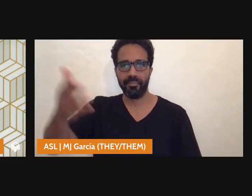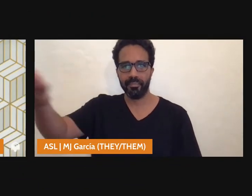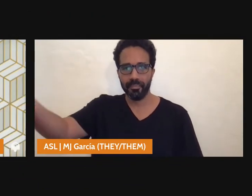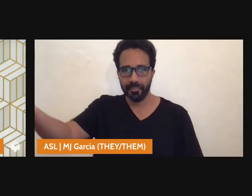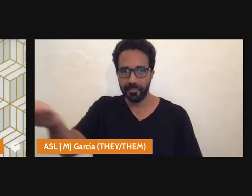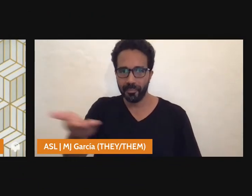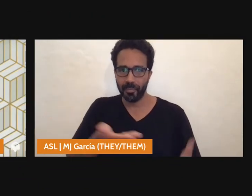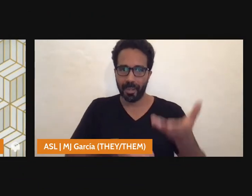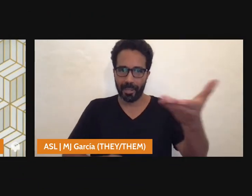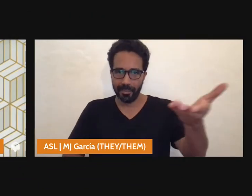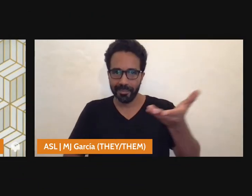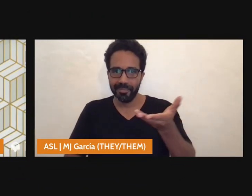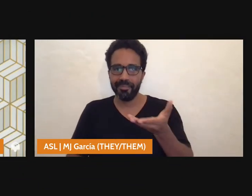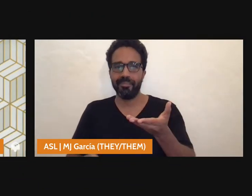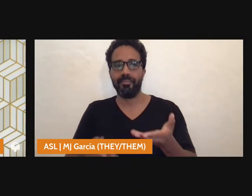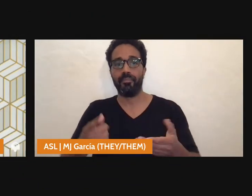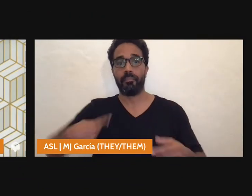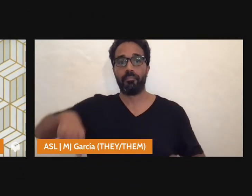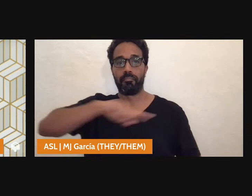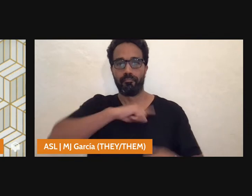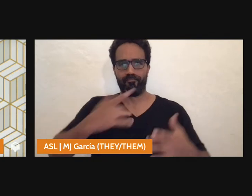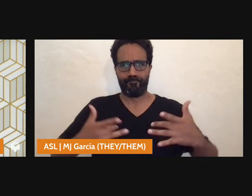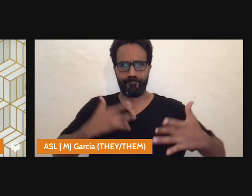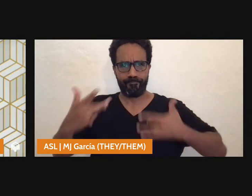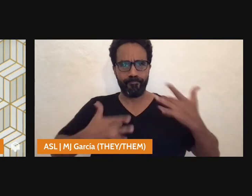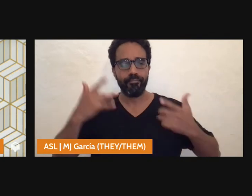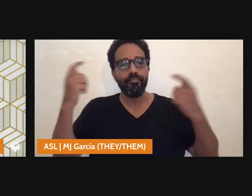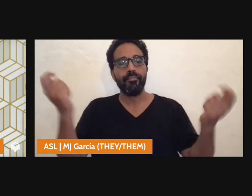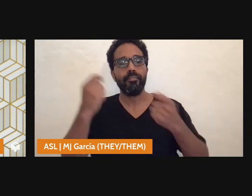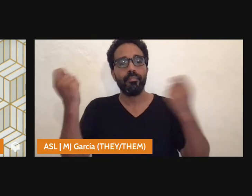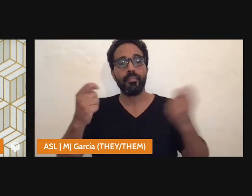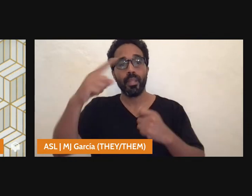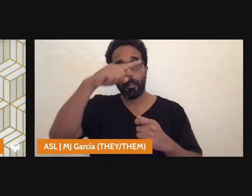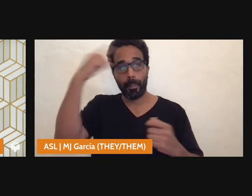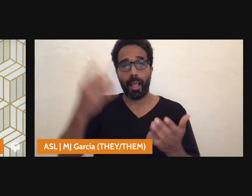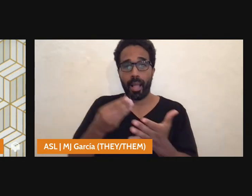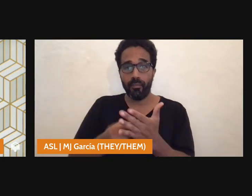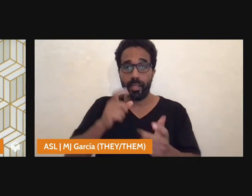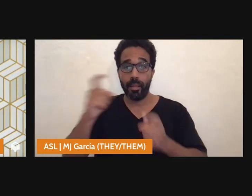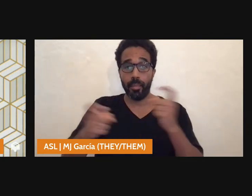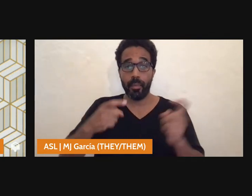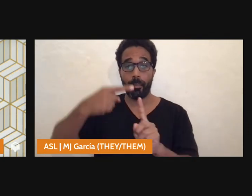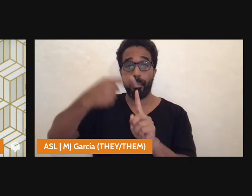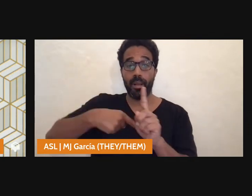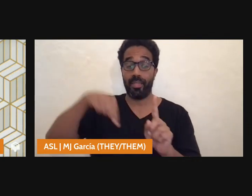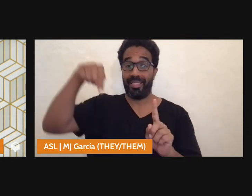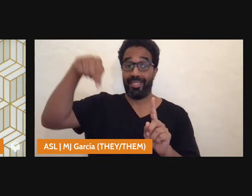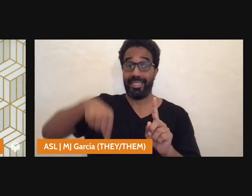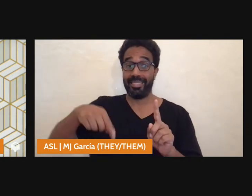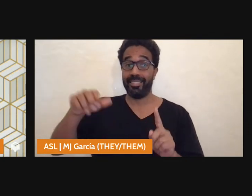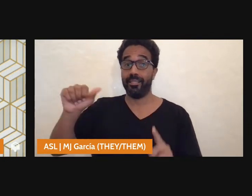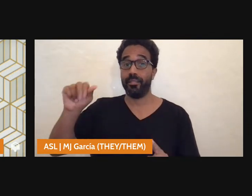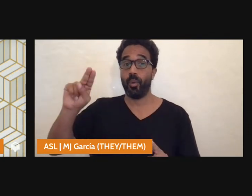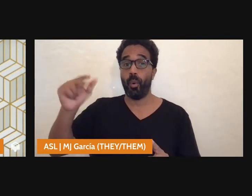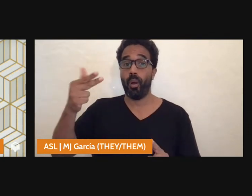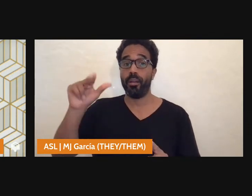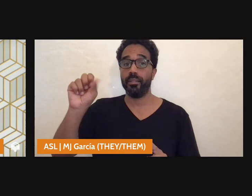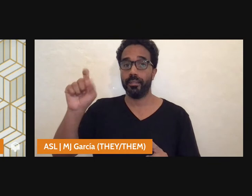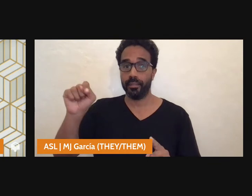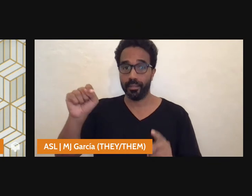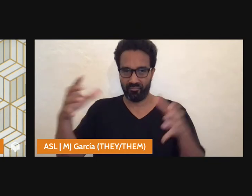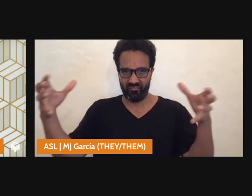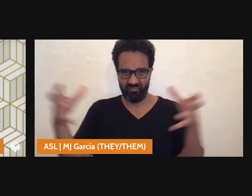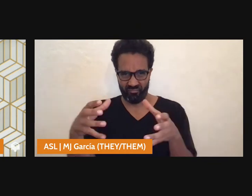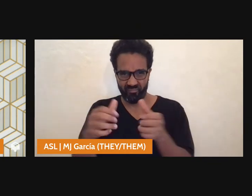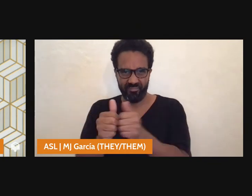Welcome. We are excited to celebrate Black Philanthropy Month this August with all of you. We're also excited to